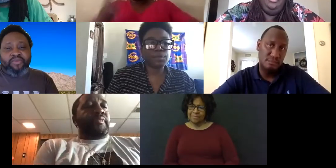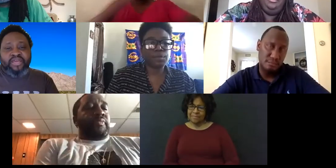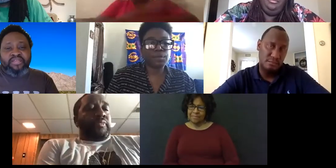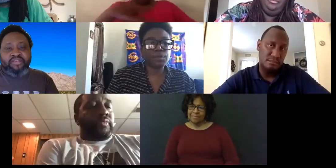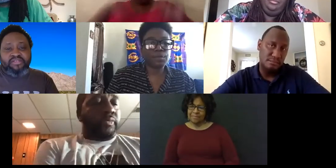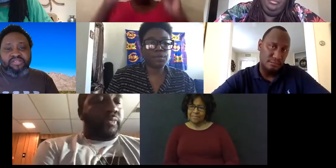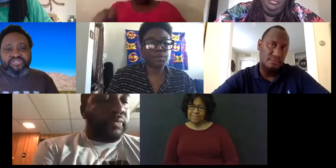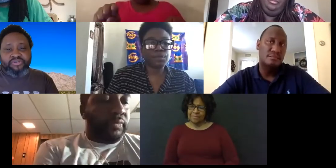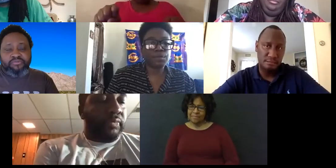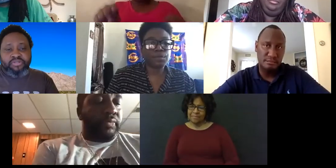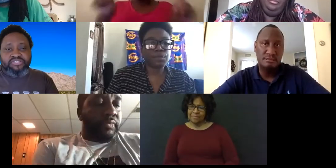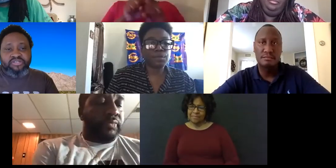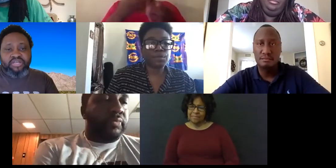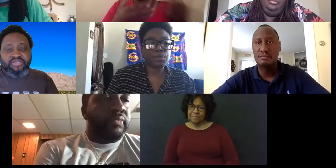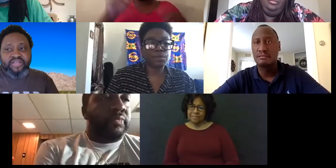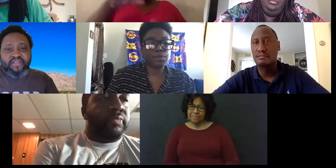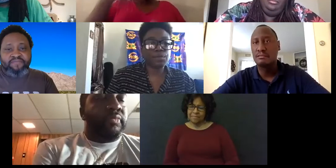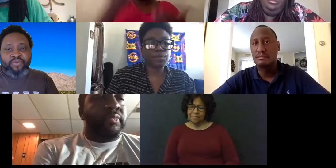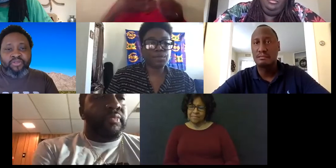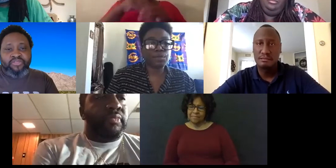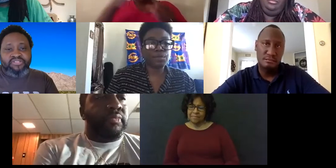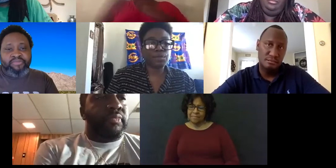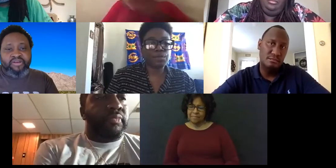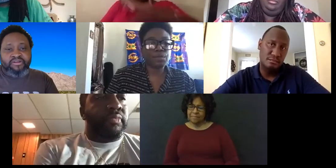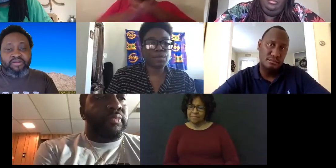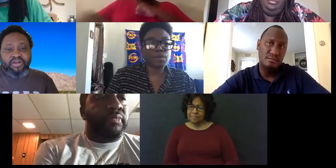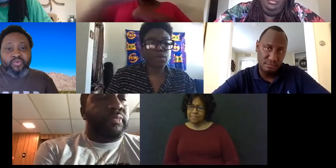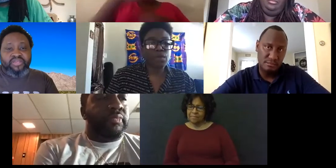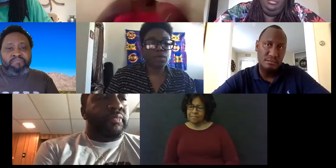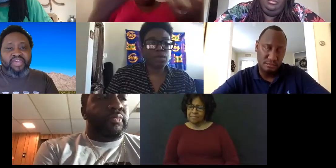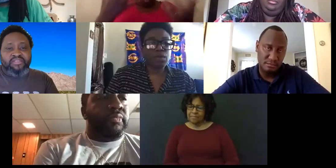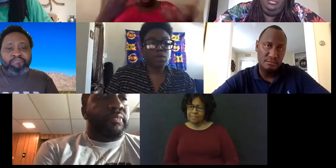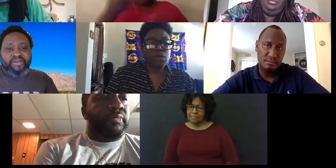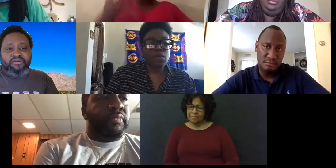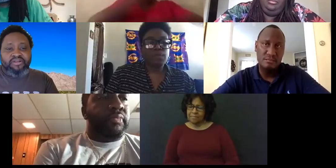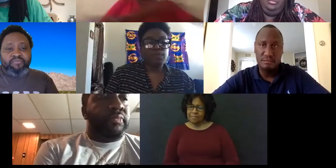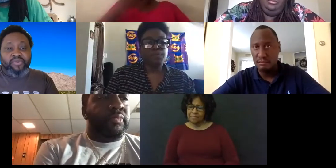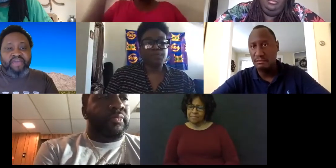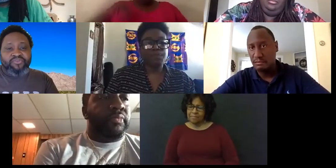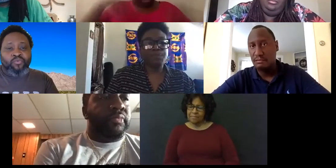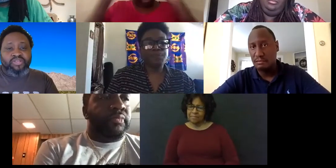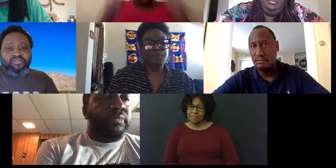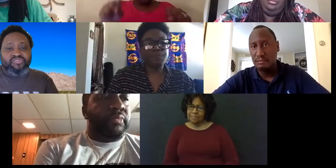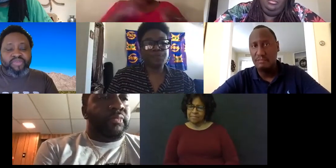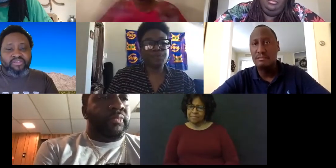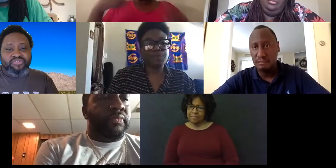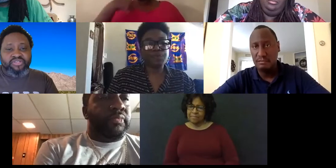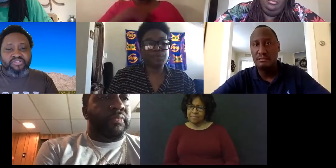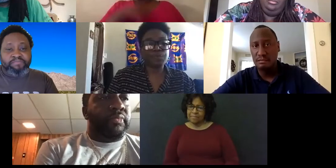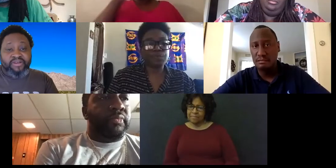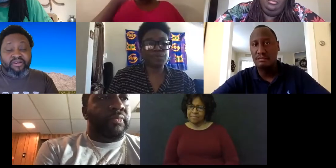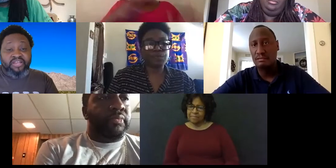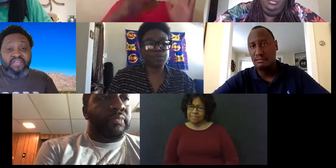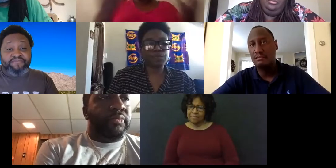same thing with anything in this country, realistically, is that if we want things to be better, we can make them better, but we have to want to make those